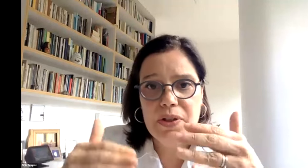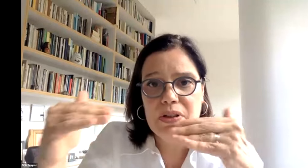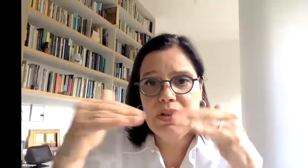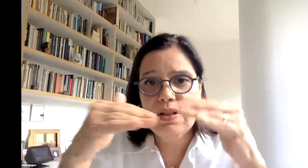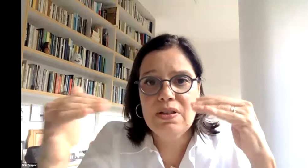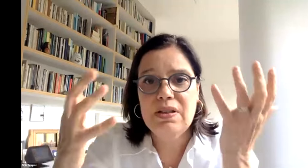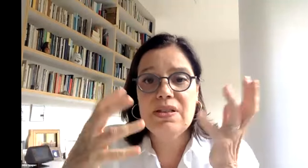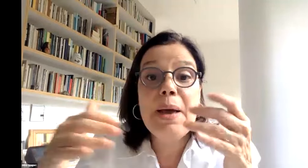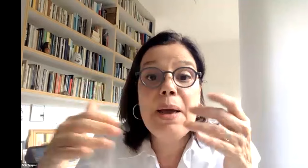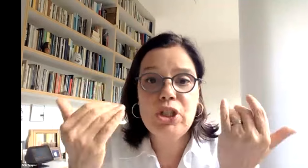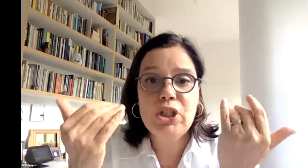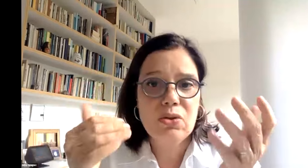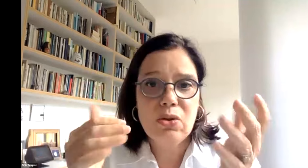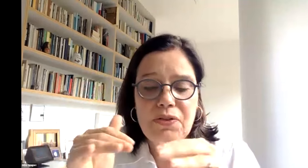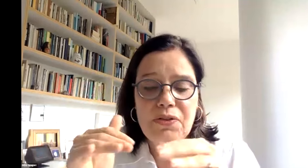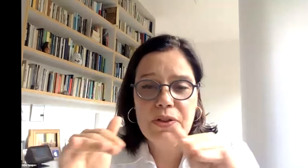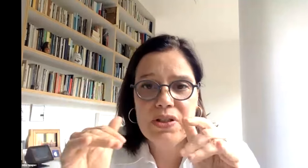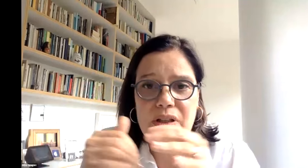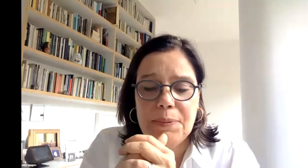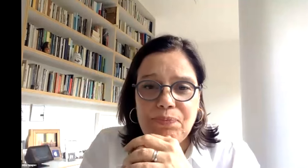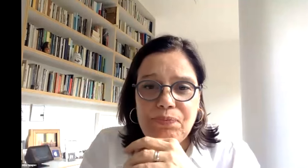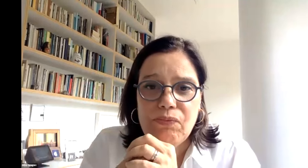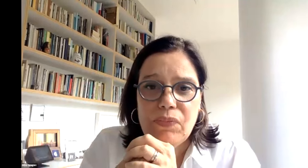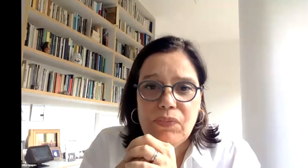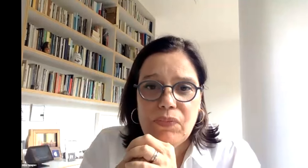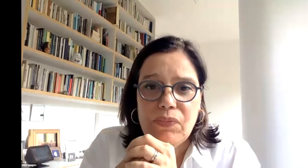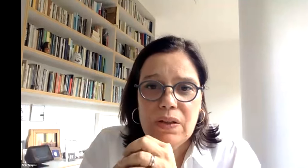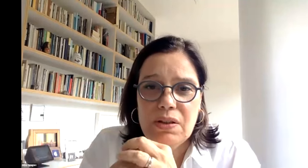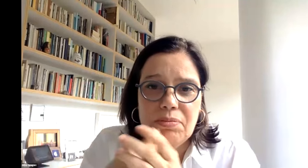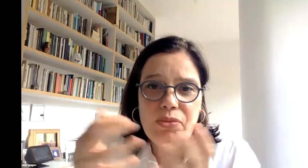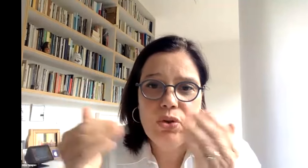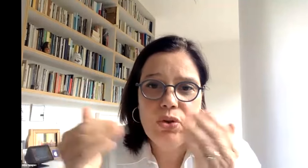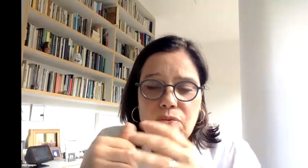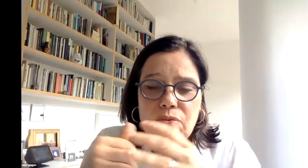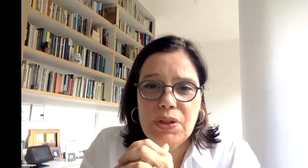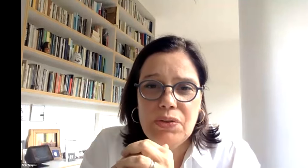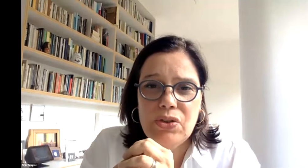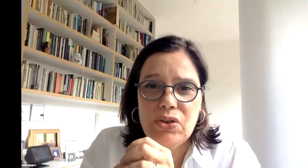in this sense of the, in this emergence of this